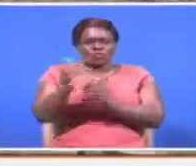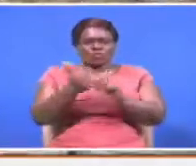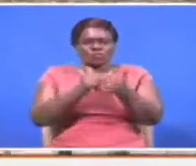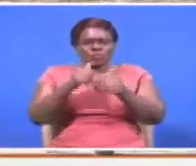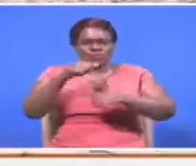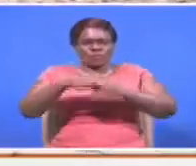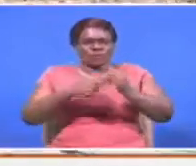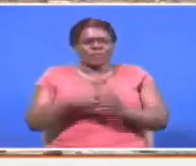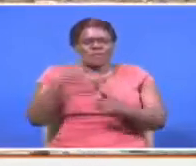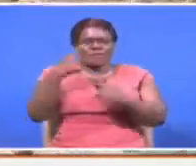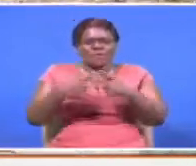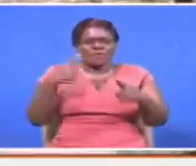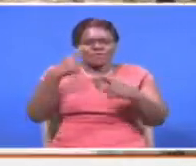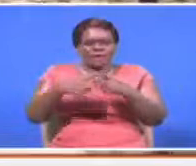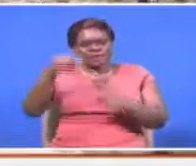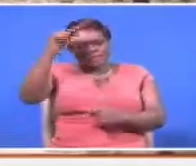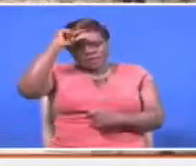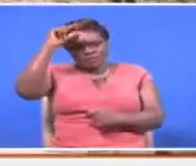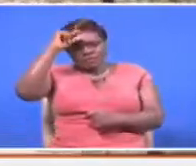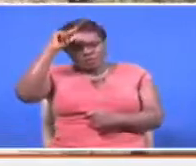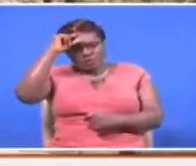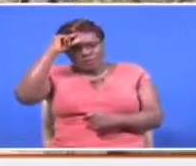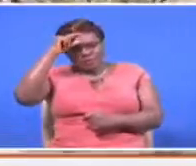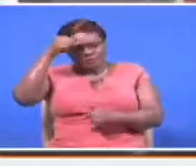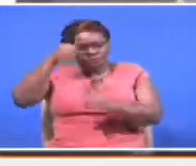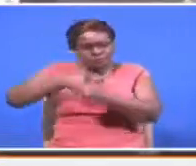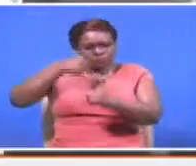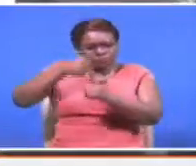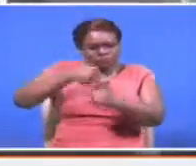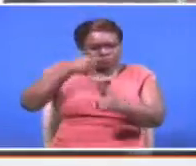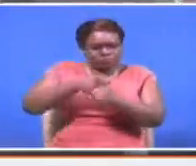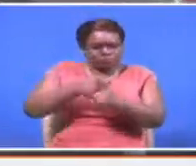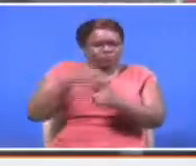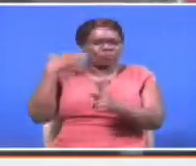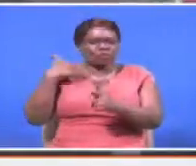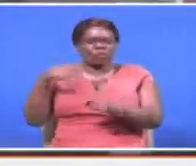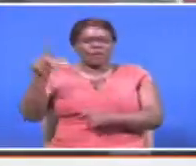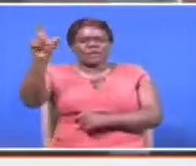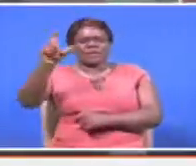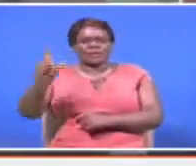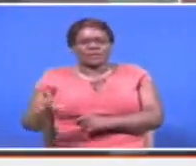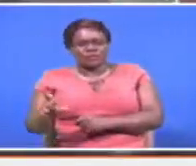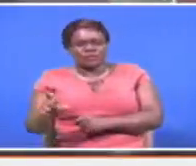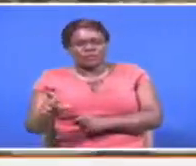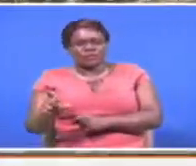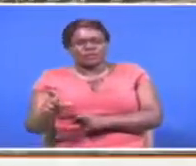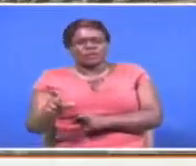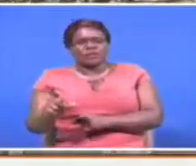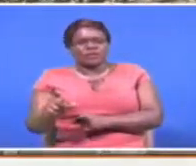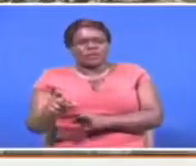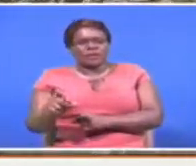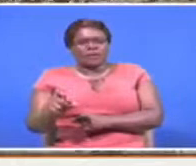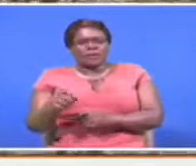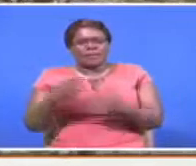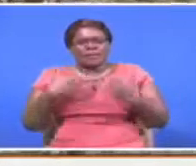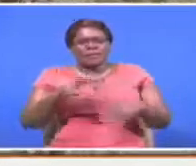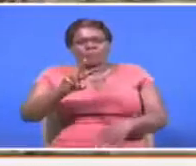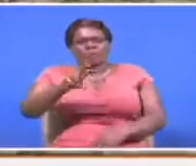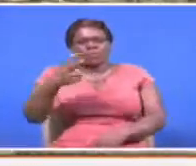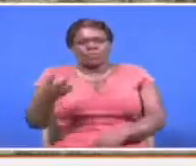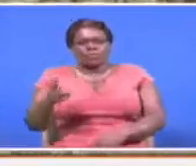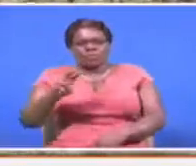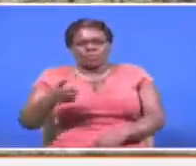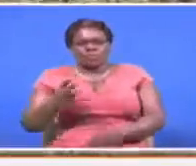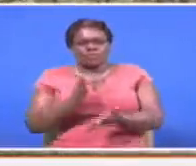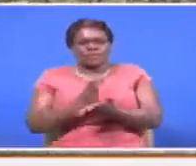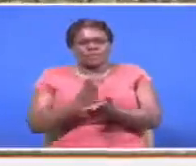activity. For years, the government has been fighting banditry in the region, a menace that has led to loss of lives and